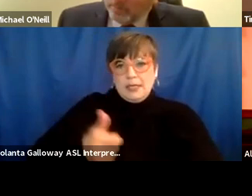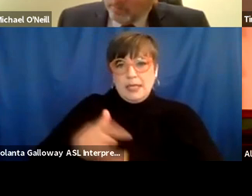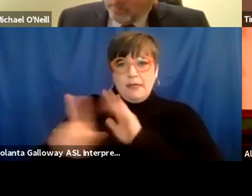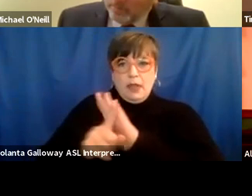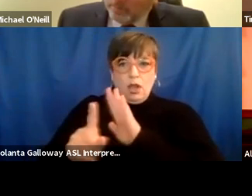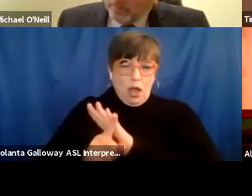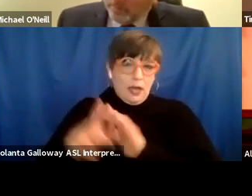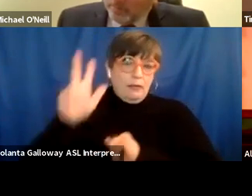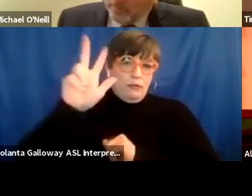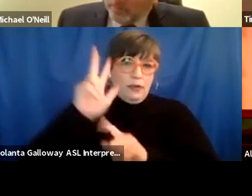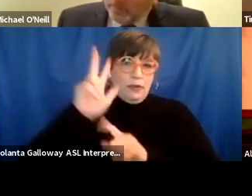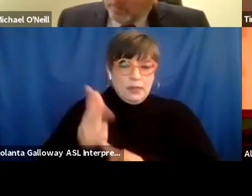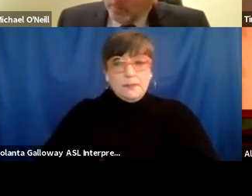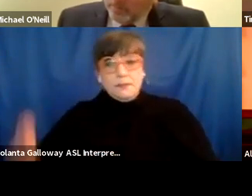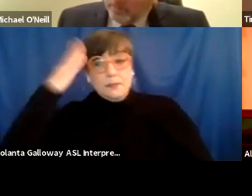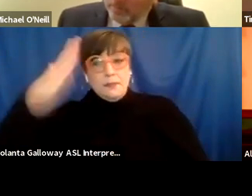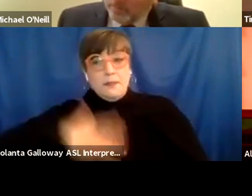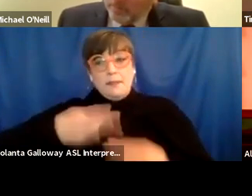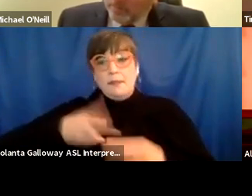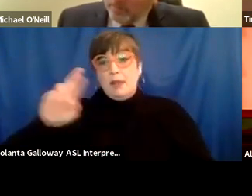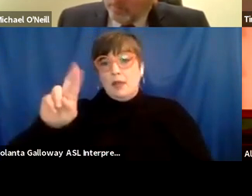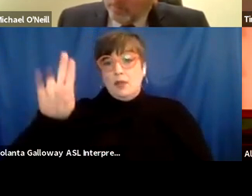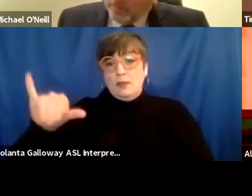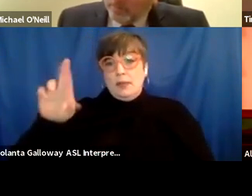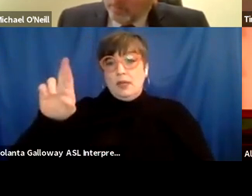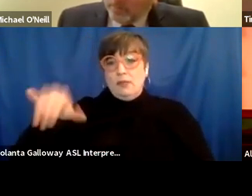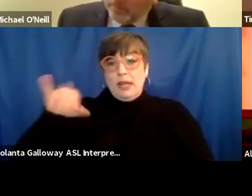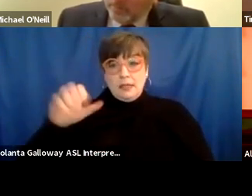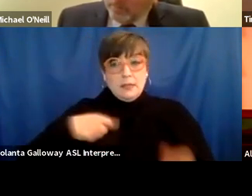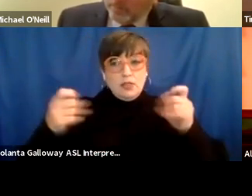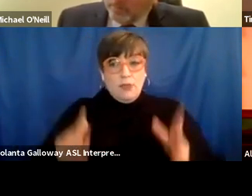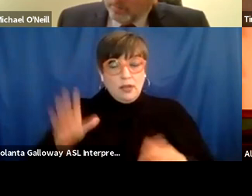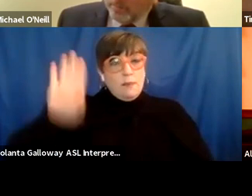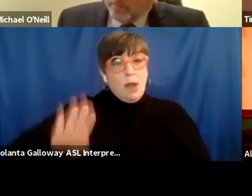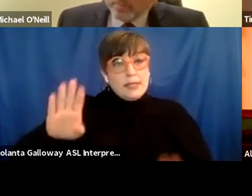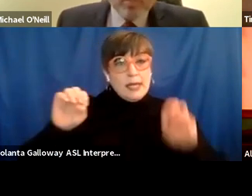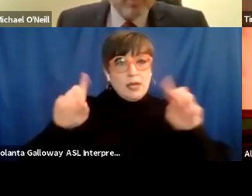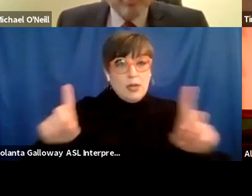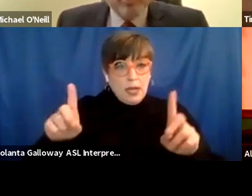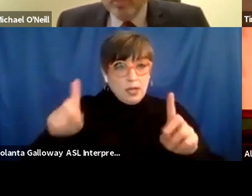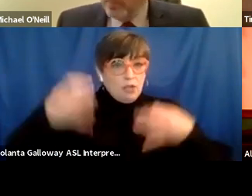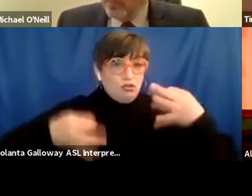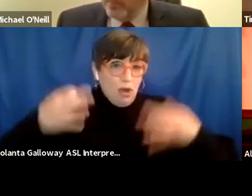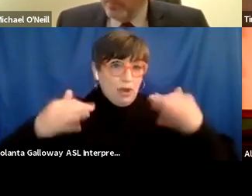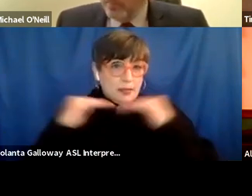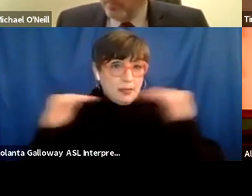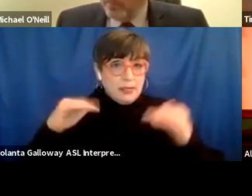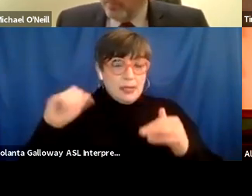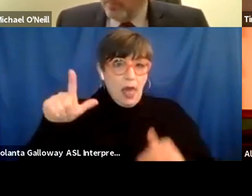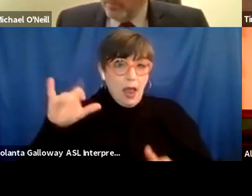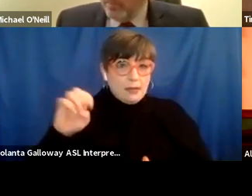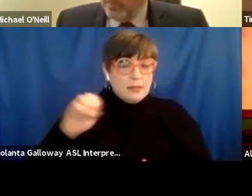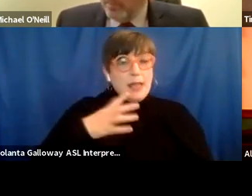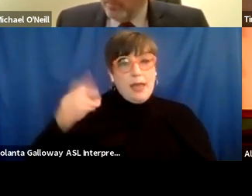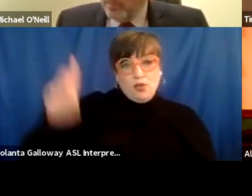Reyes? Hello, my name is Ruby Reyes and I'm the director of the Boston Education Justice Alliance and Dorchester resident. Each year you present a